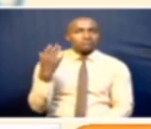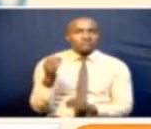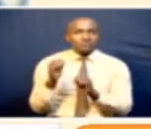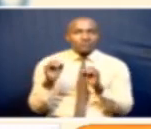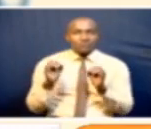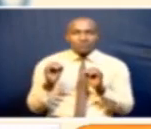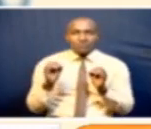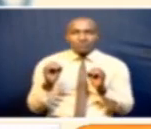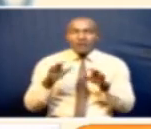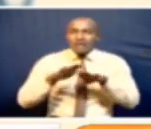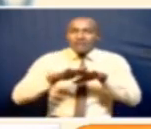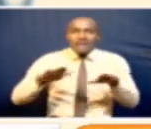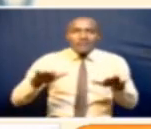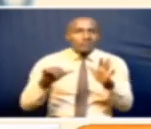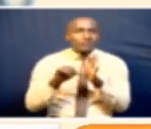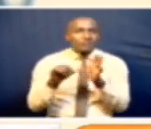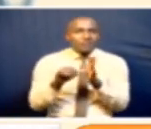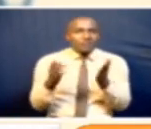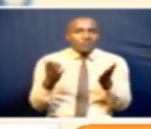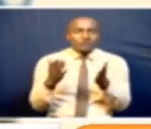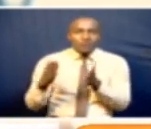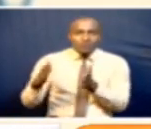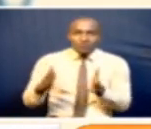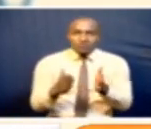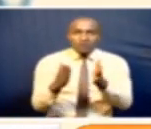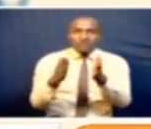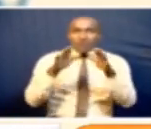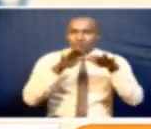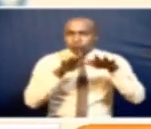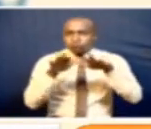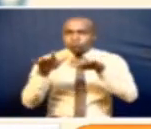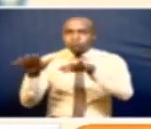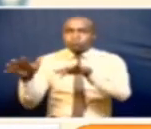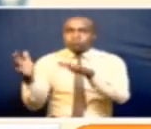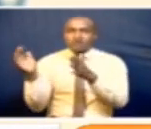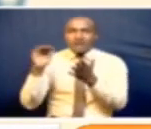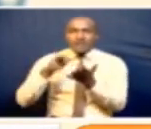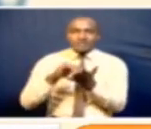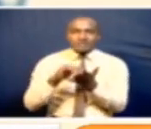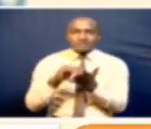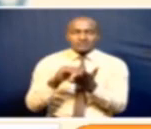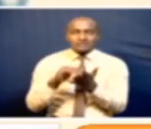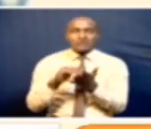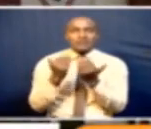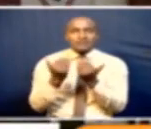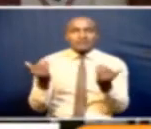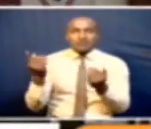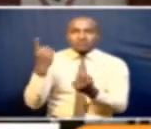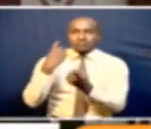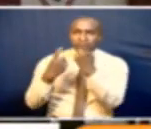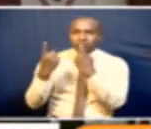this land, is the river going to flood again? Those are the kind of questions we keep getting from our children.